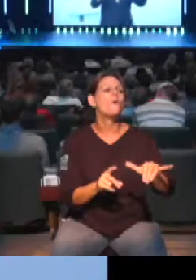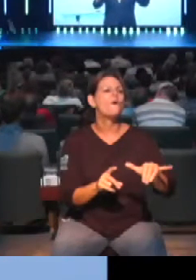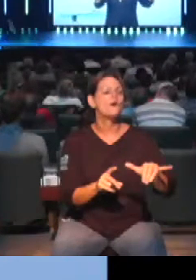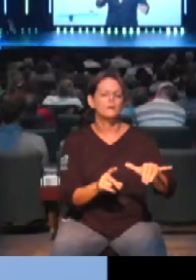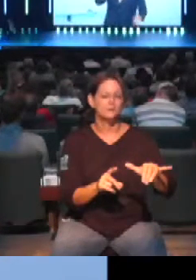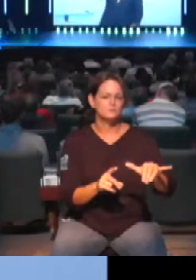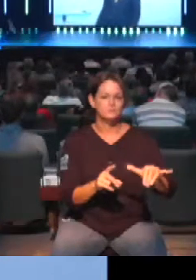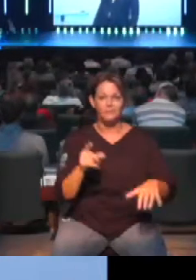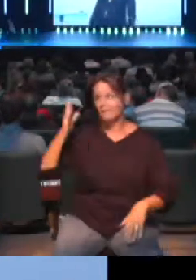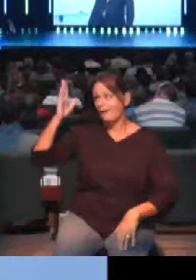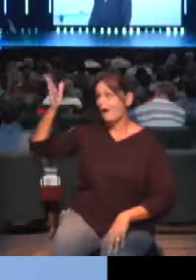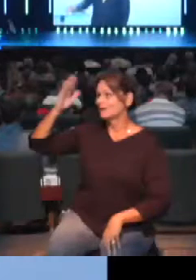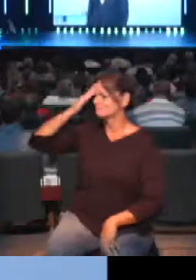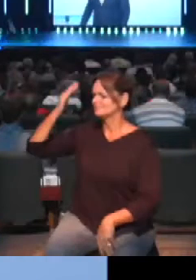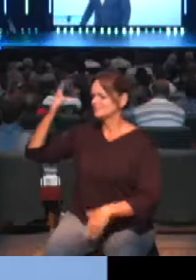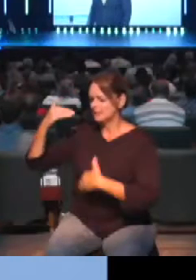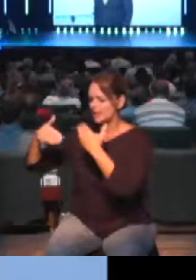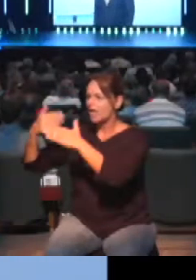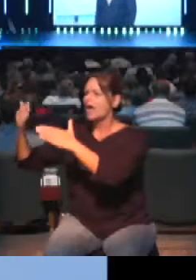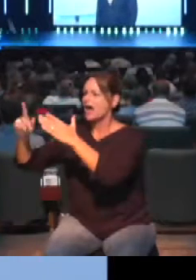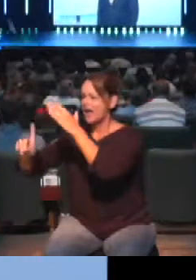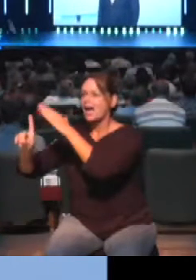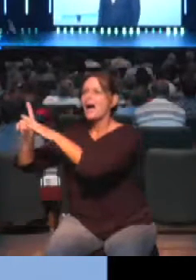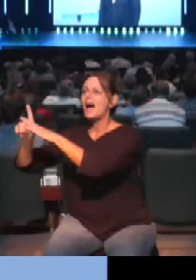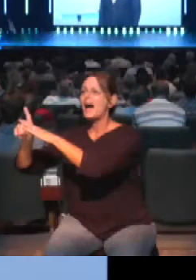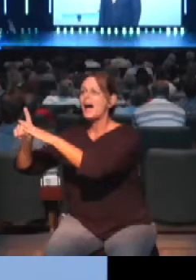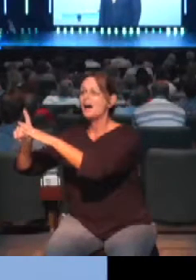God has never said, you know what I just thought of?